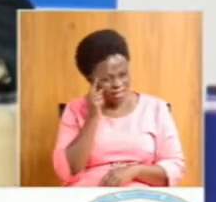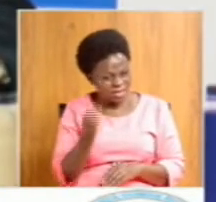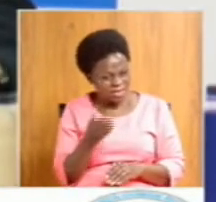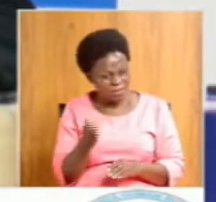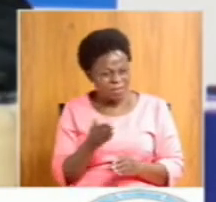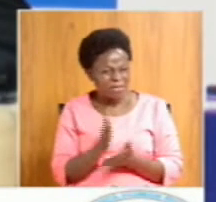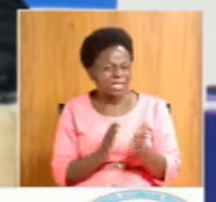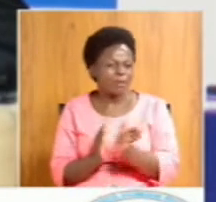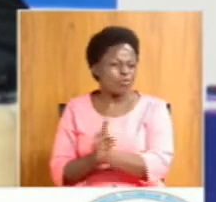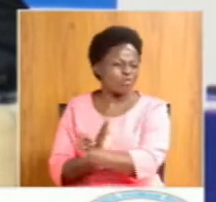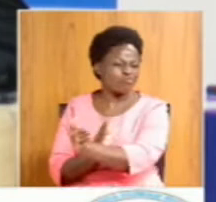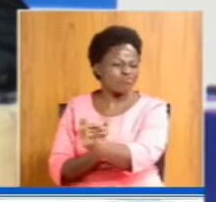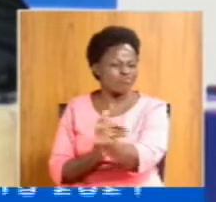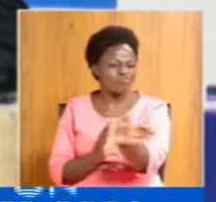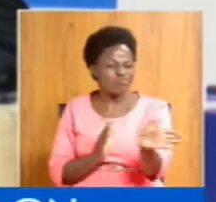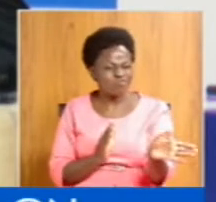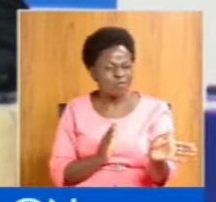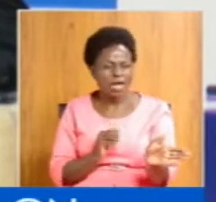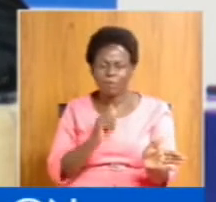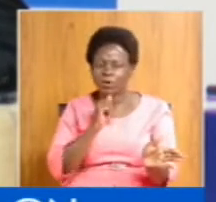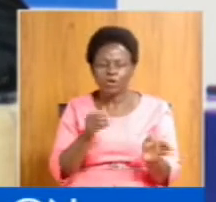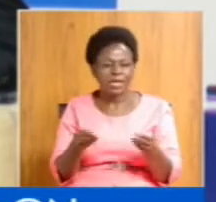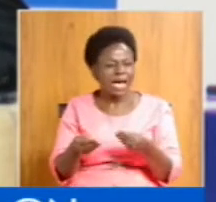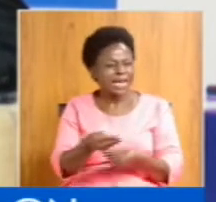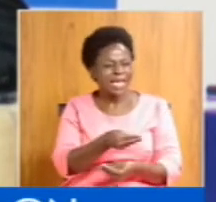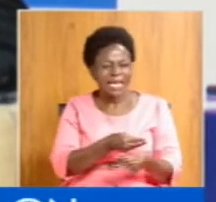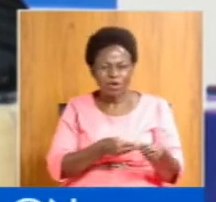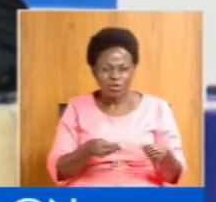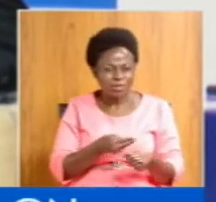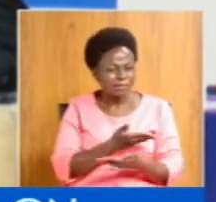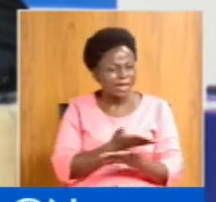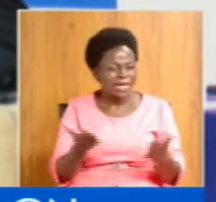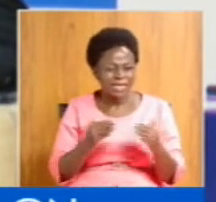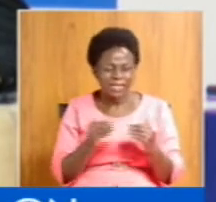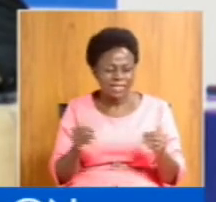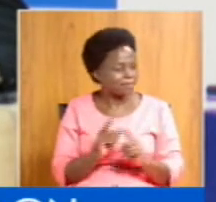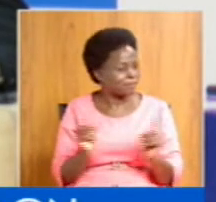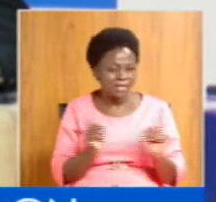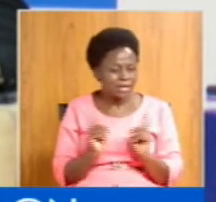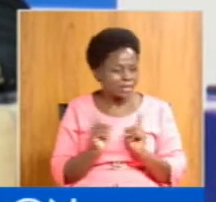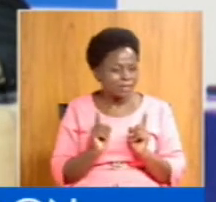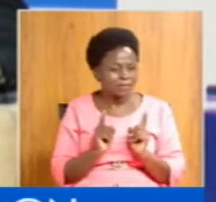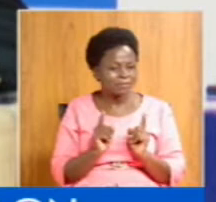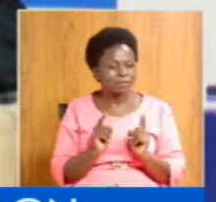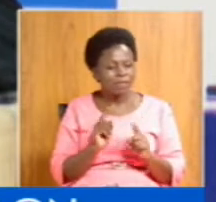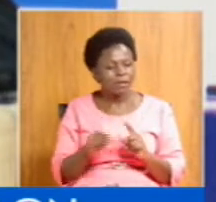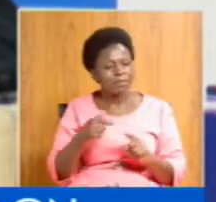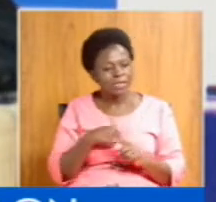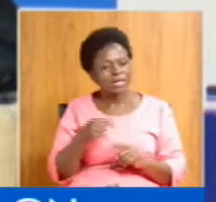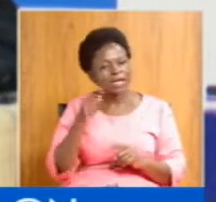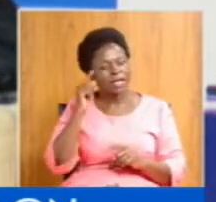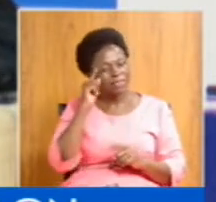kind of wrong. I am not an economist by any standards, not at all. But I